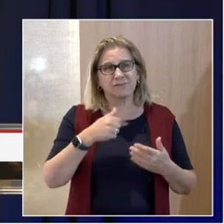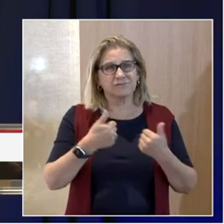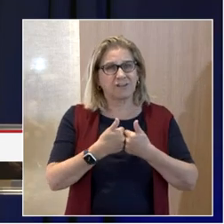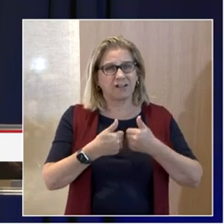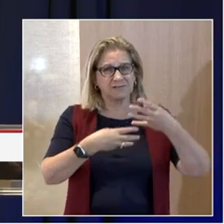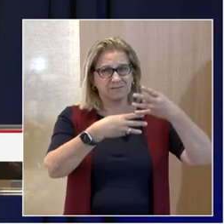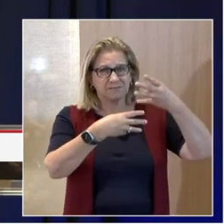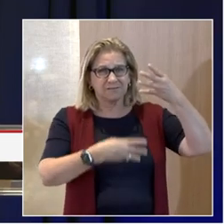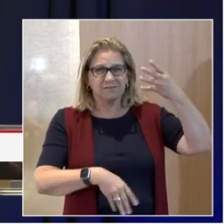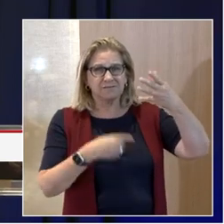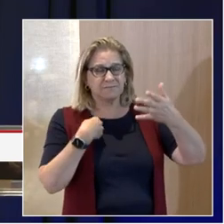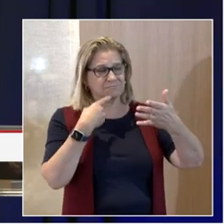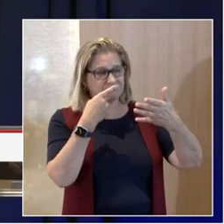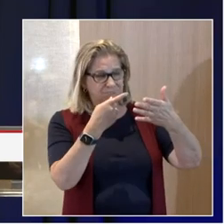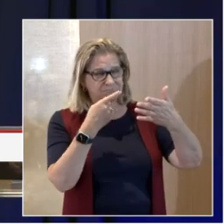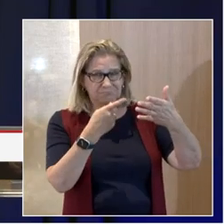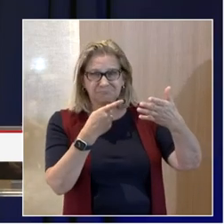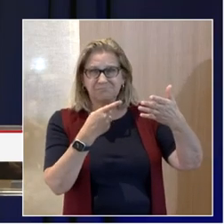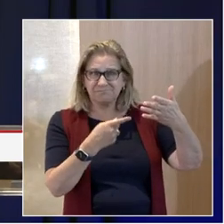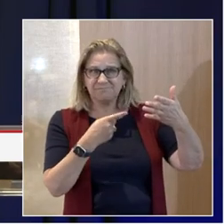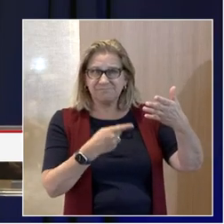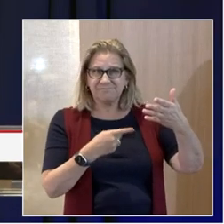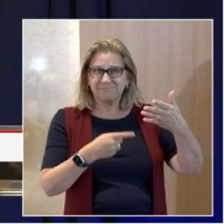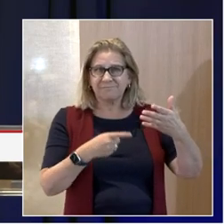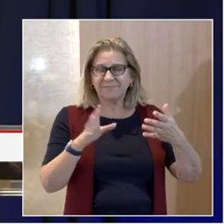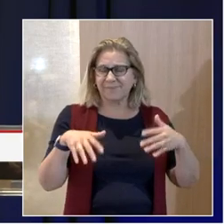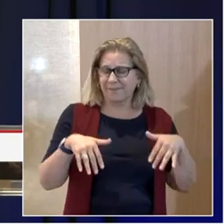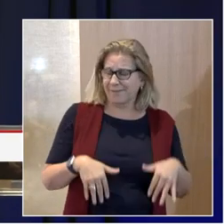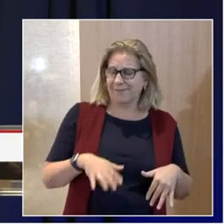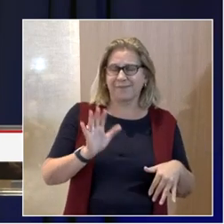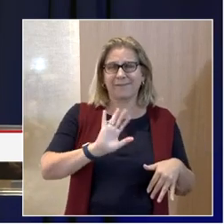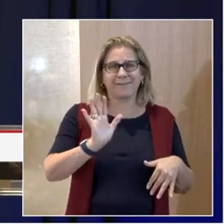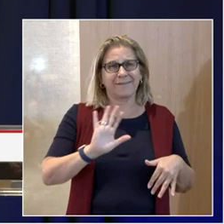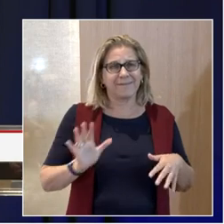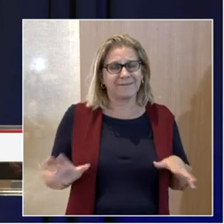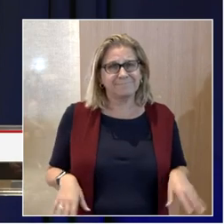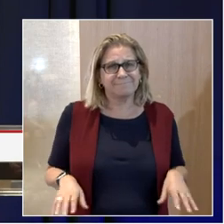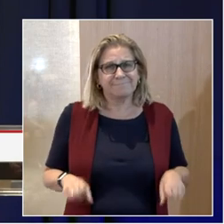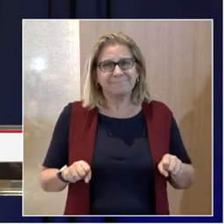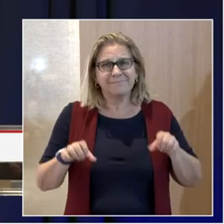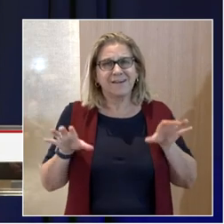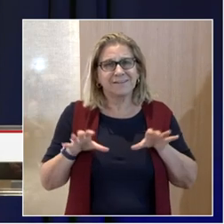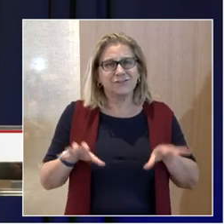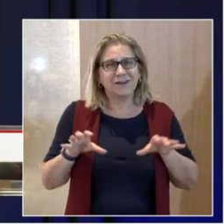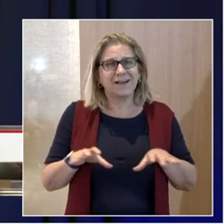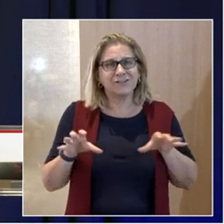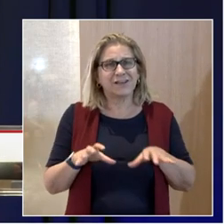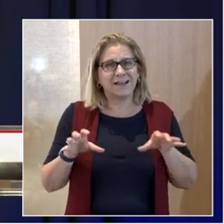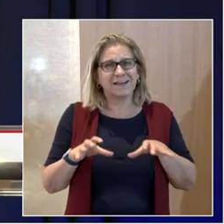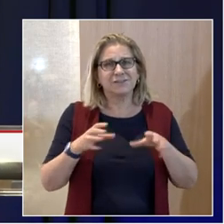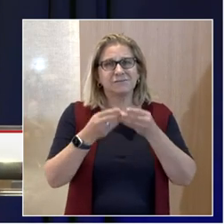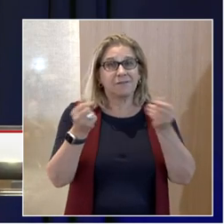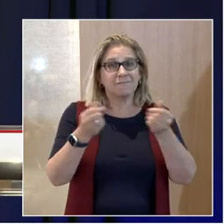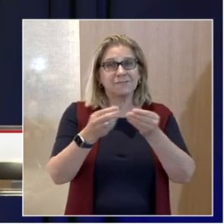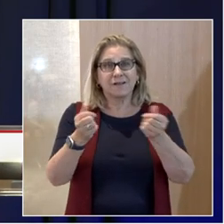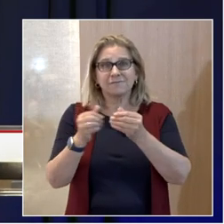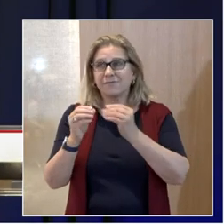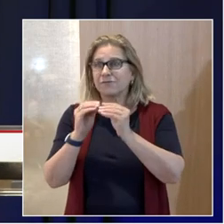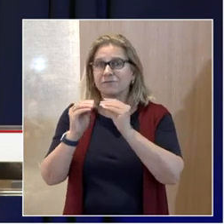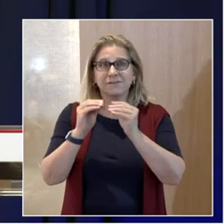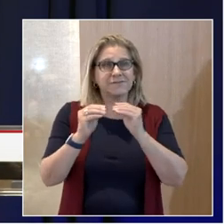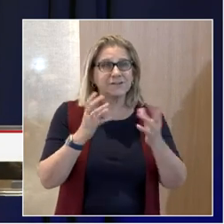there is action that we have taken and that we are taking. I introduced a bill in partnership with our